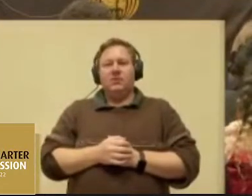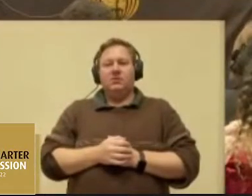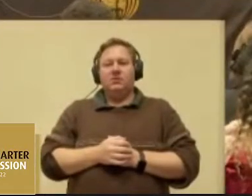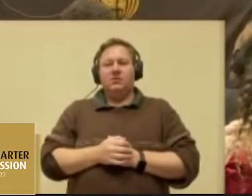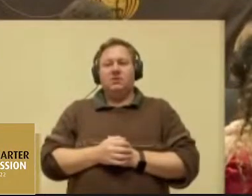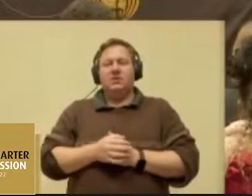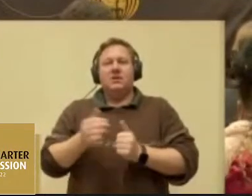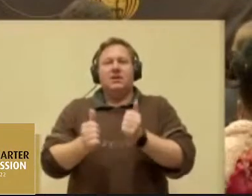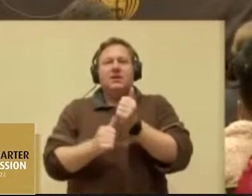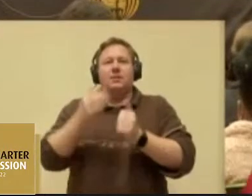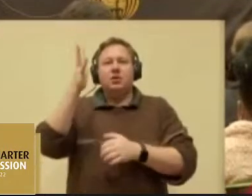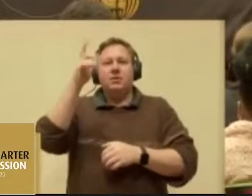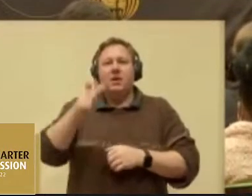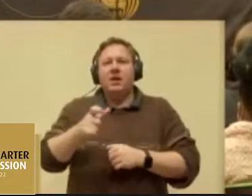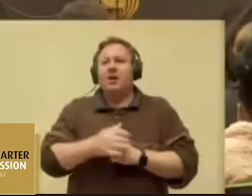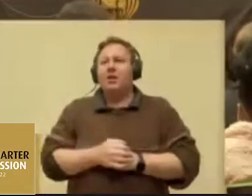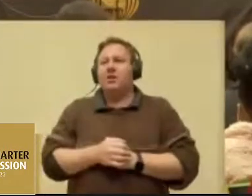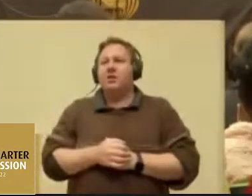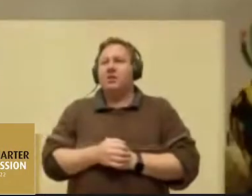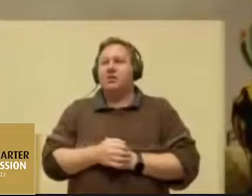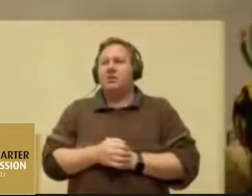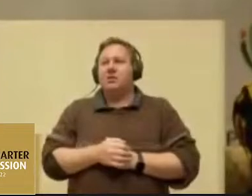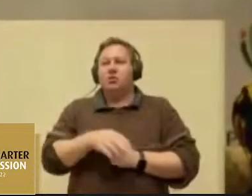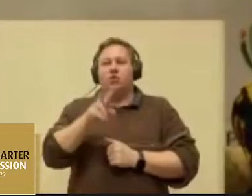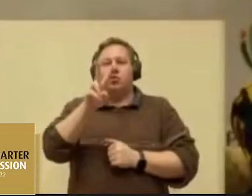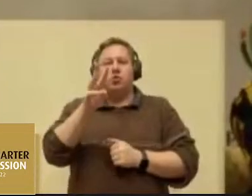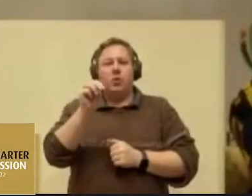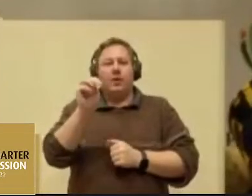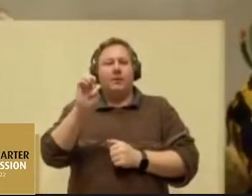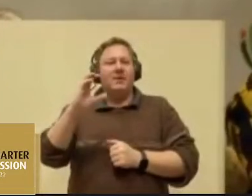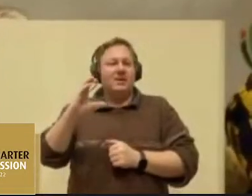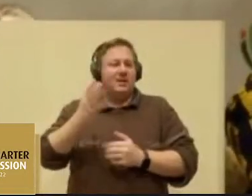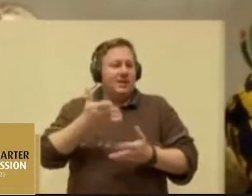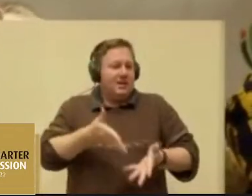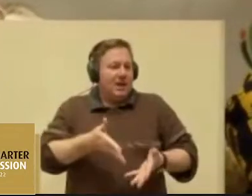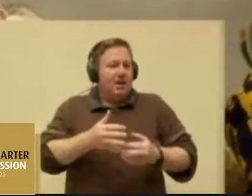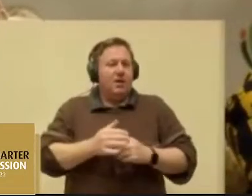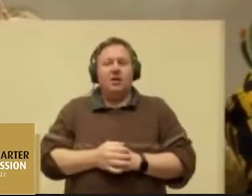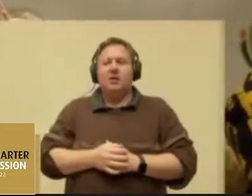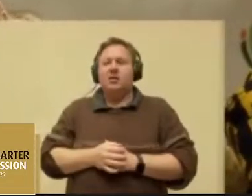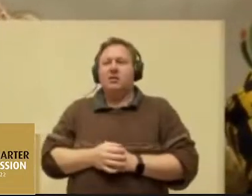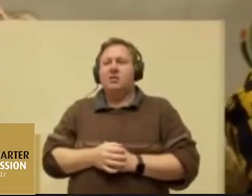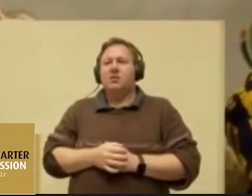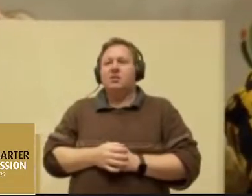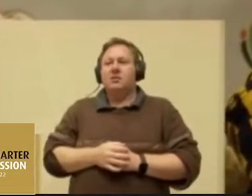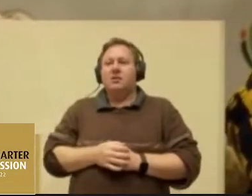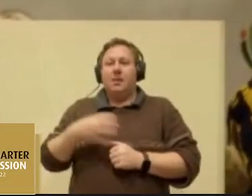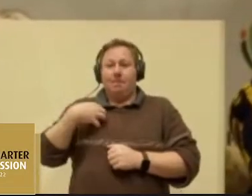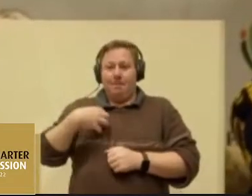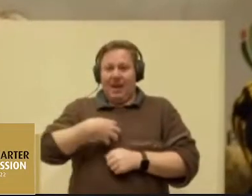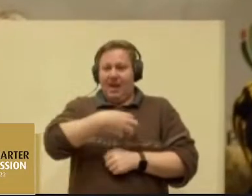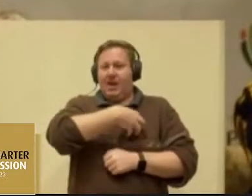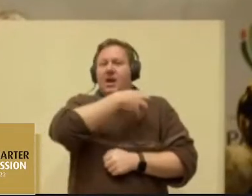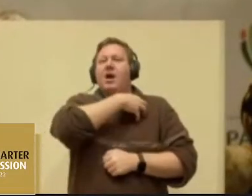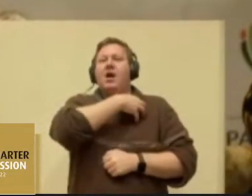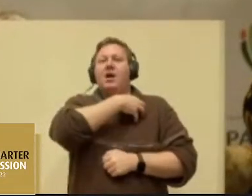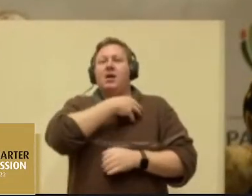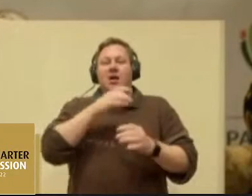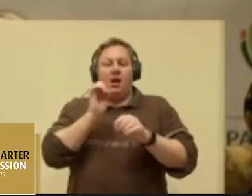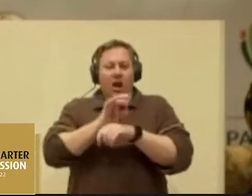the deputy speaker the two embassies that are present here the mayors and